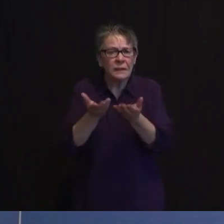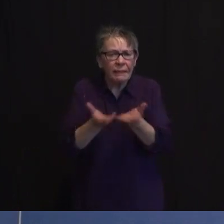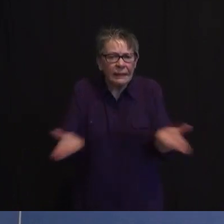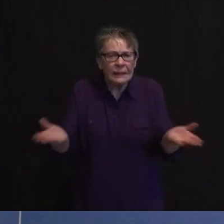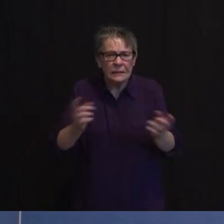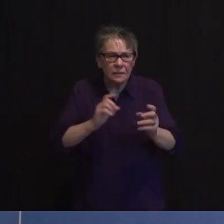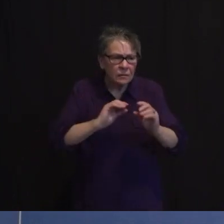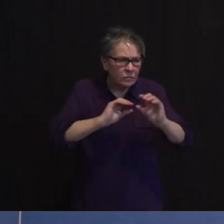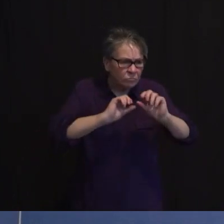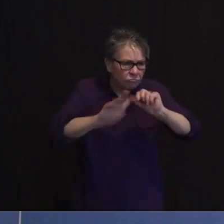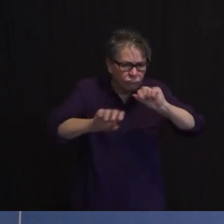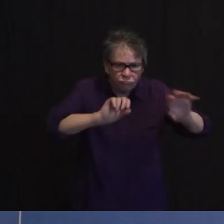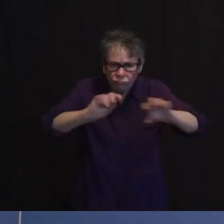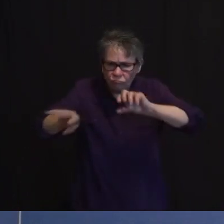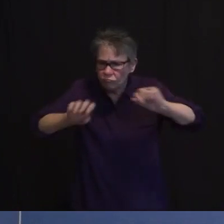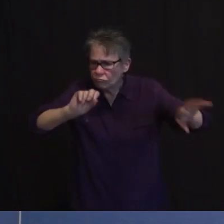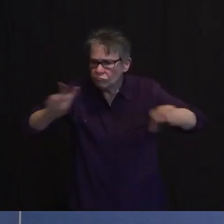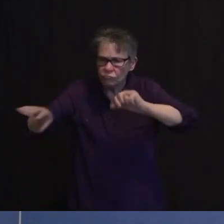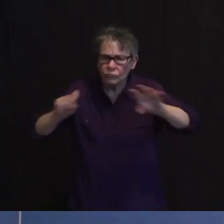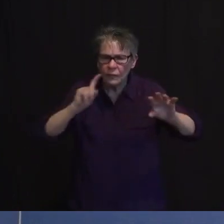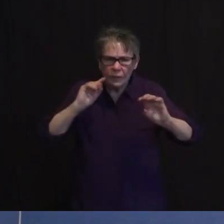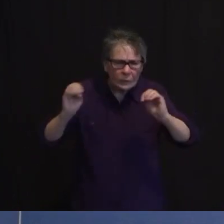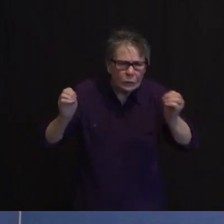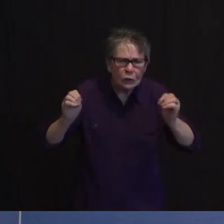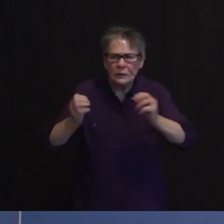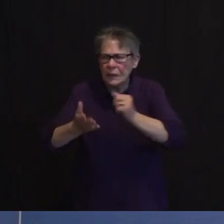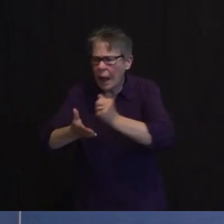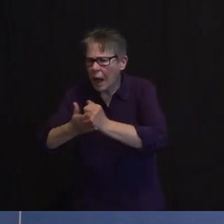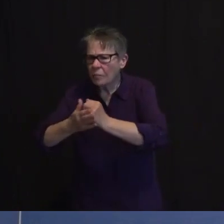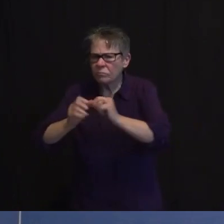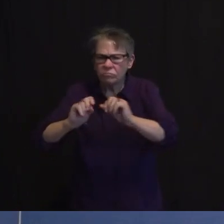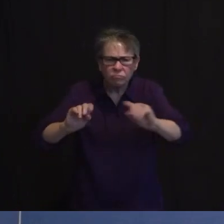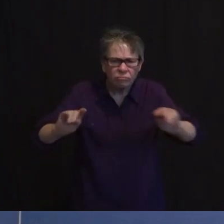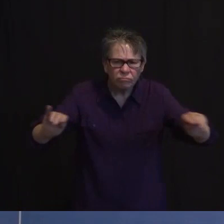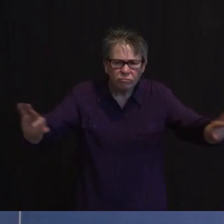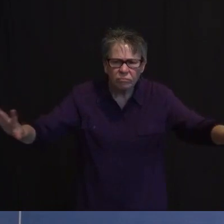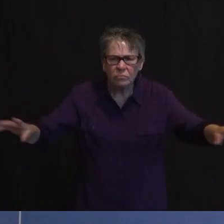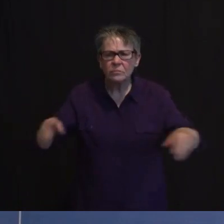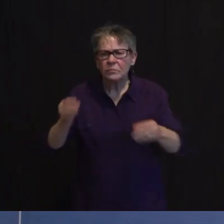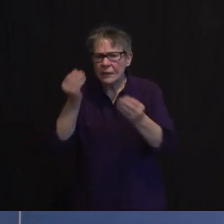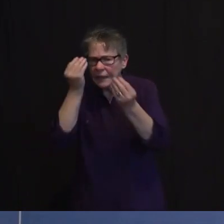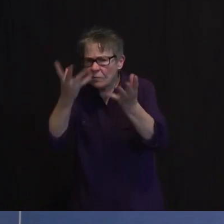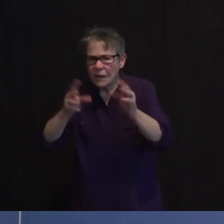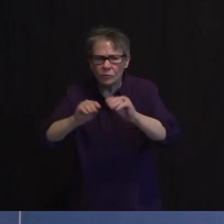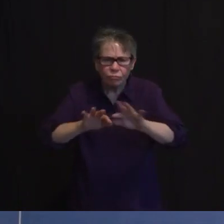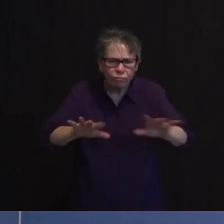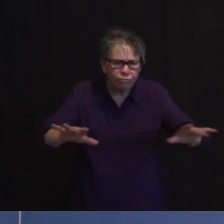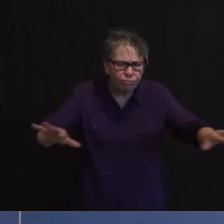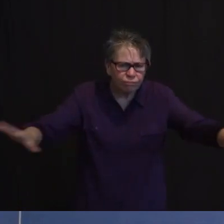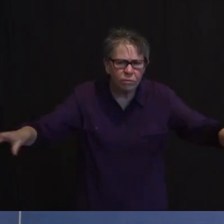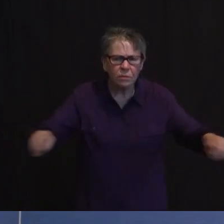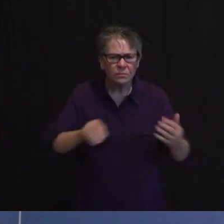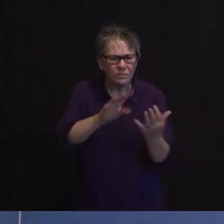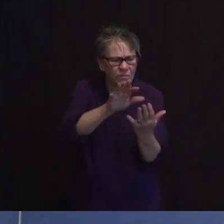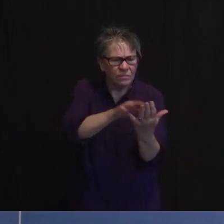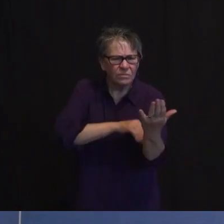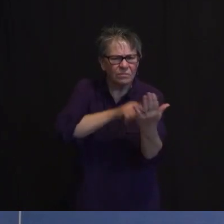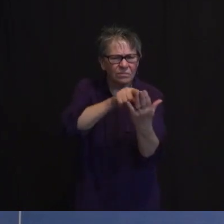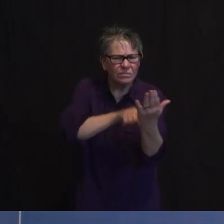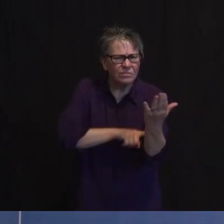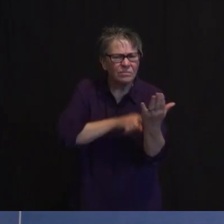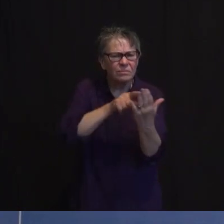provides guidance for the triage of critically ill patients in the event that a public health emergency